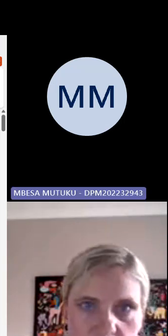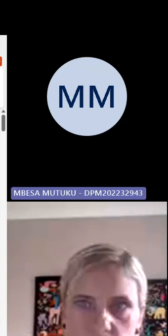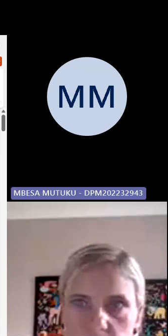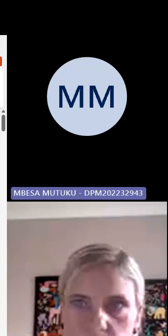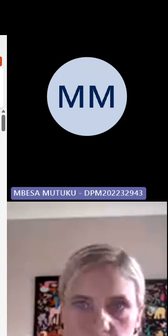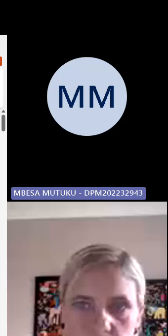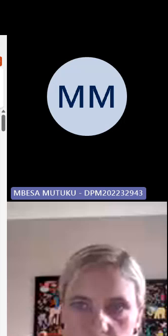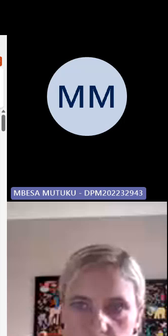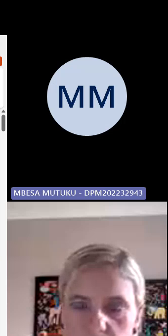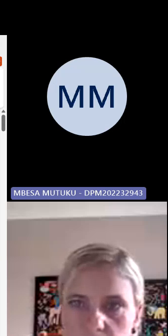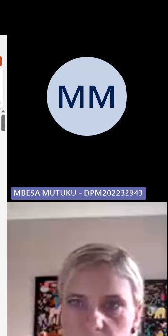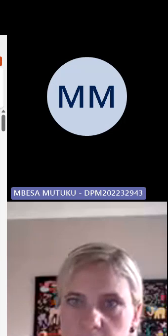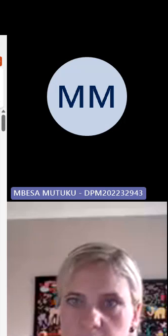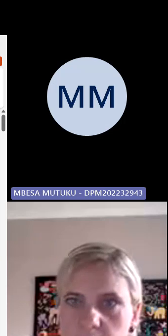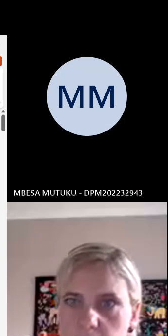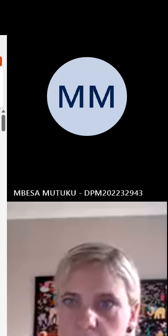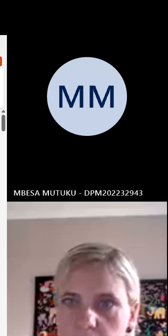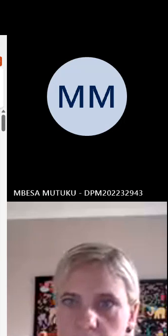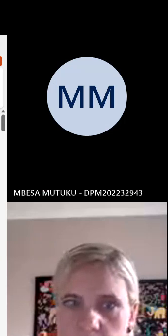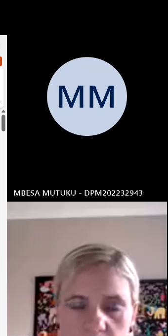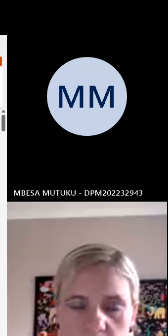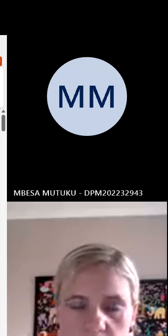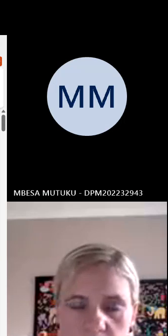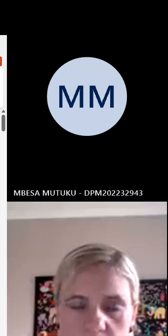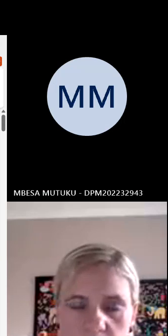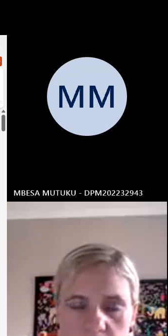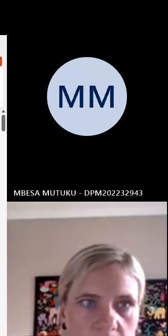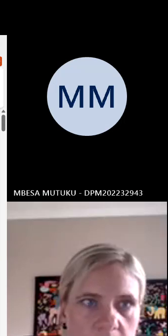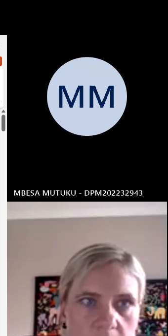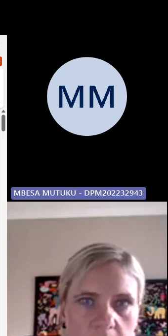I can see you on my side.